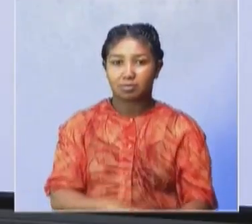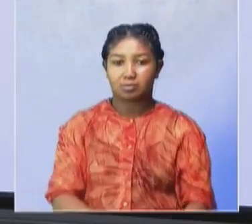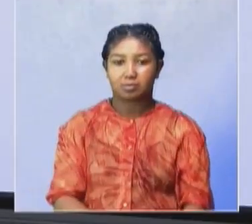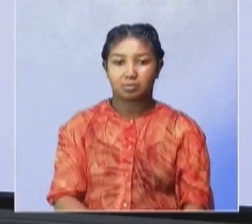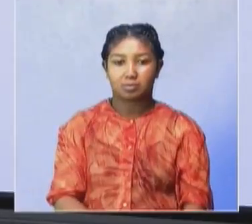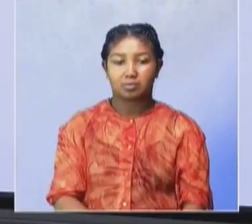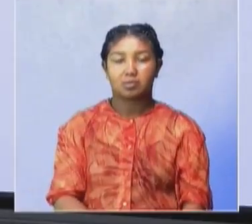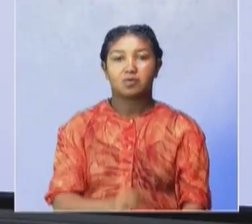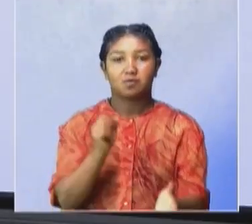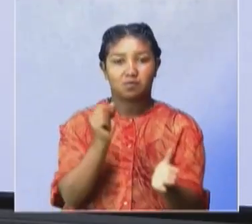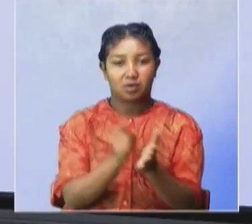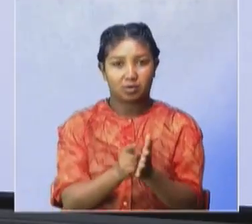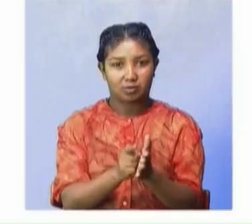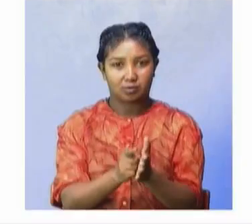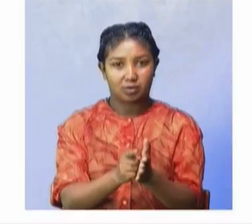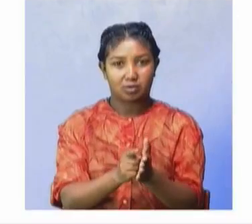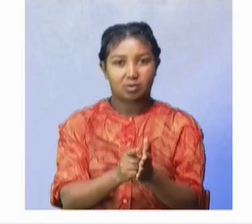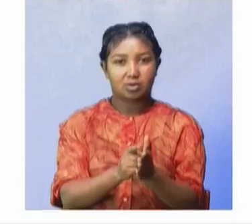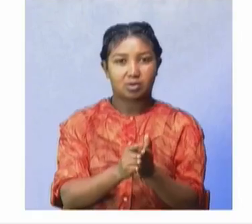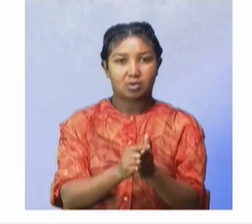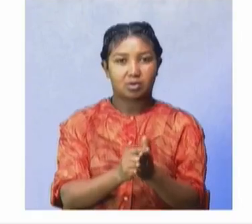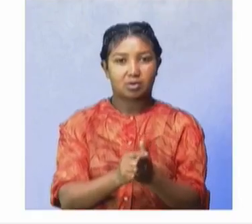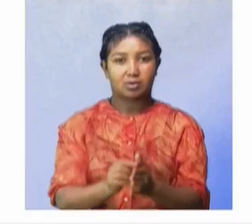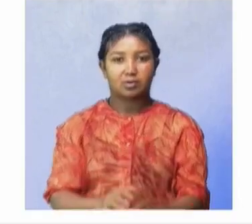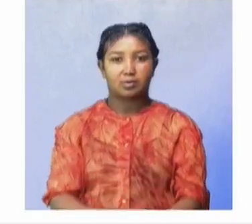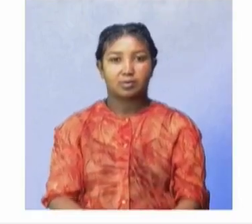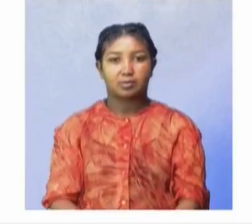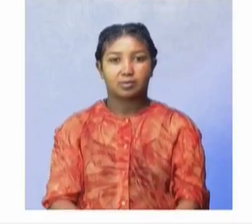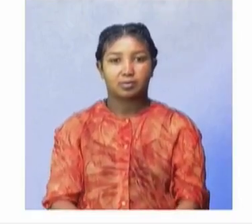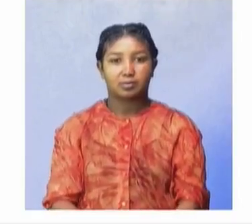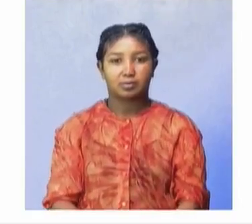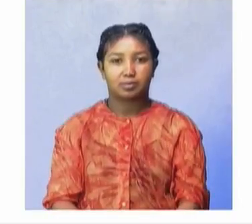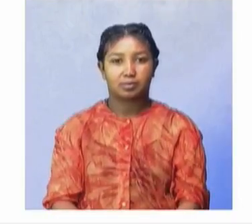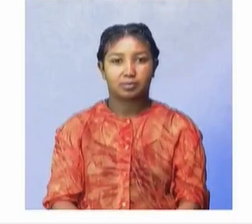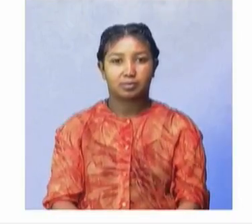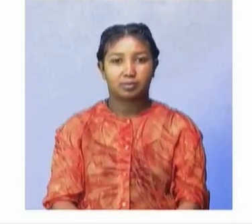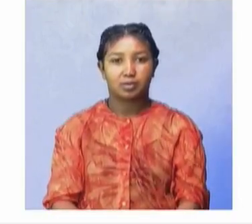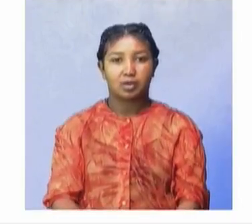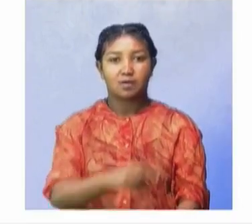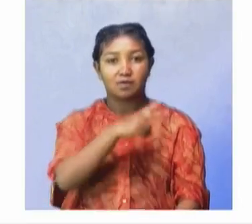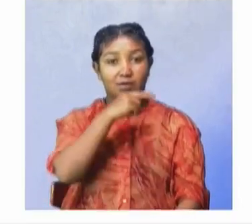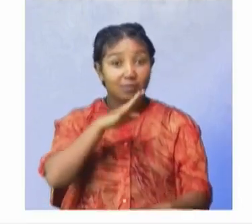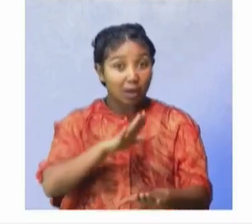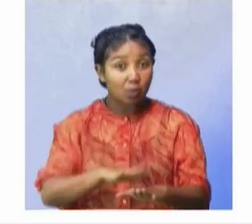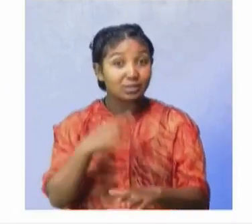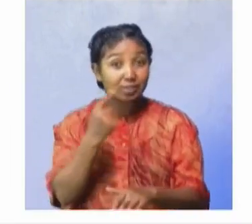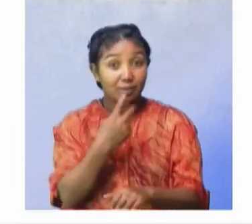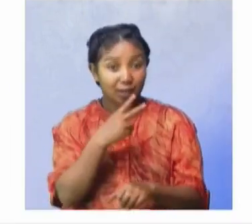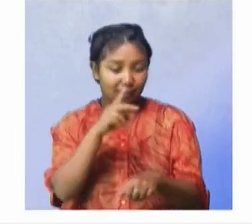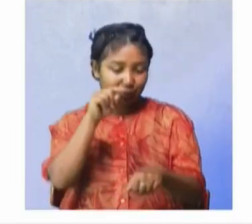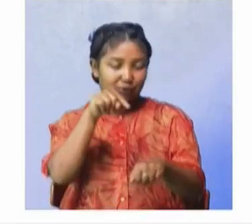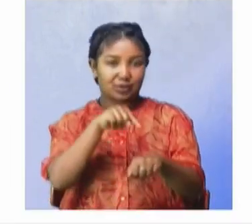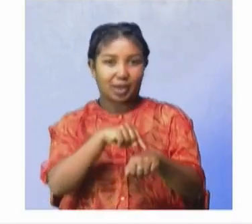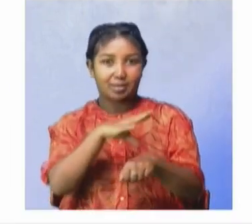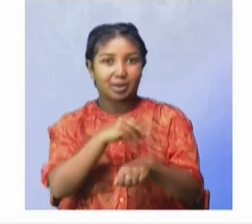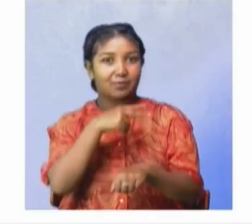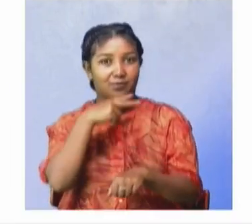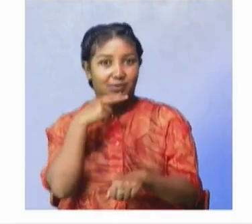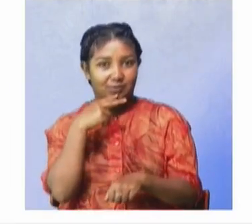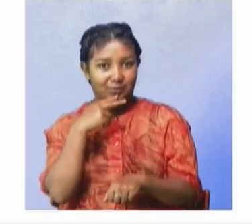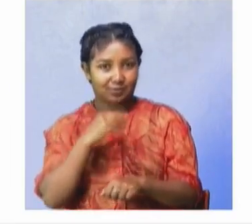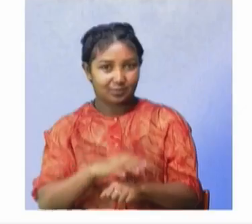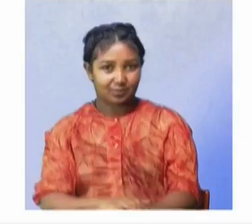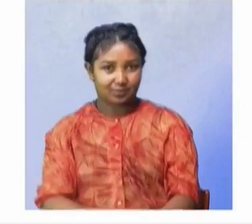show? For example, when we come to every time tense, we can check two things: time and verbs.